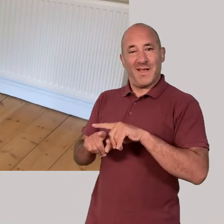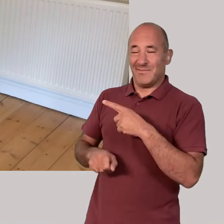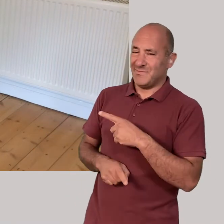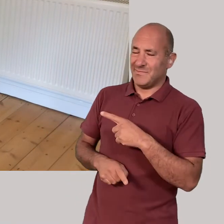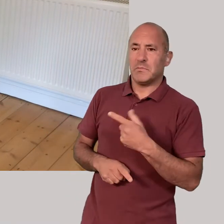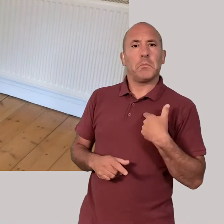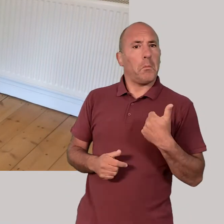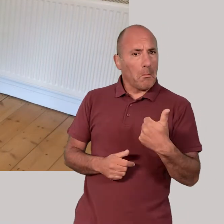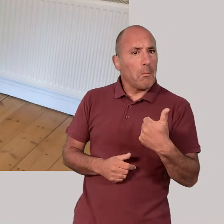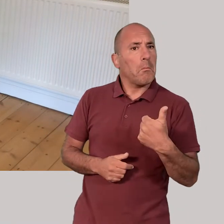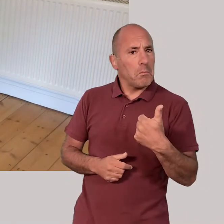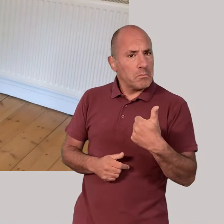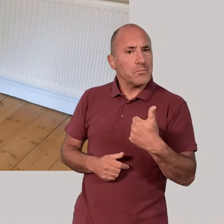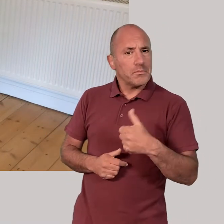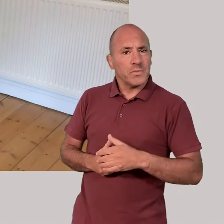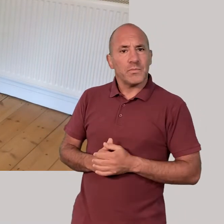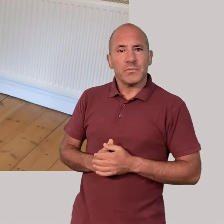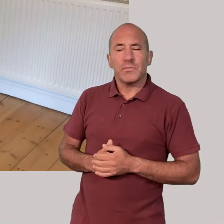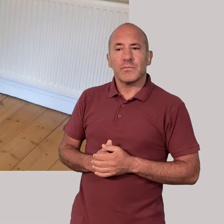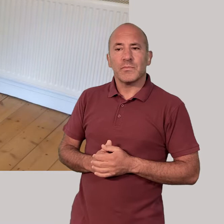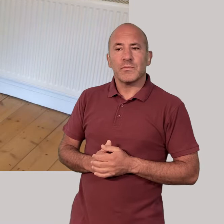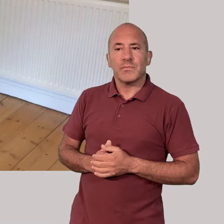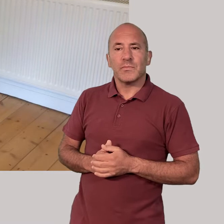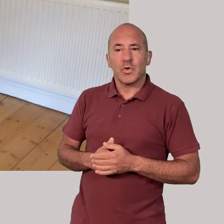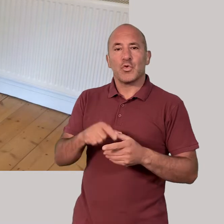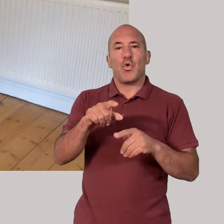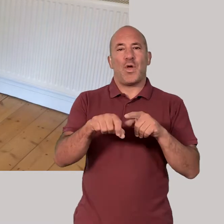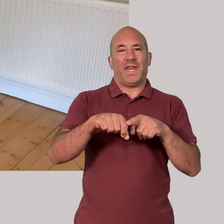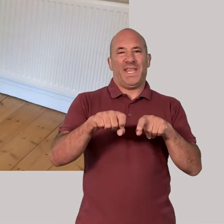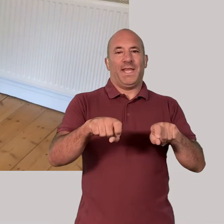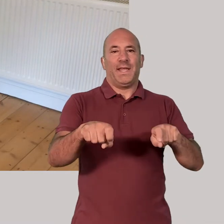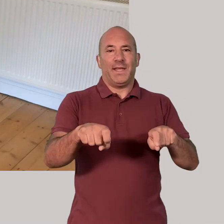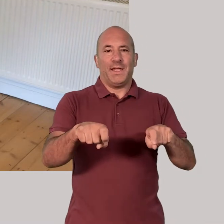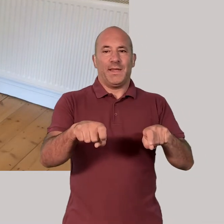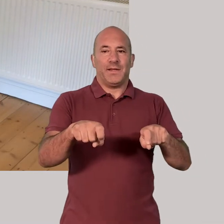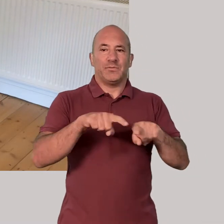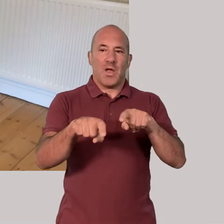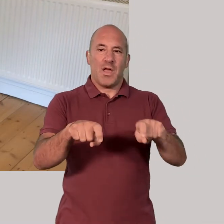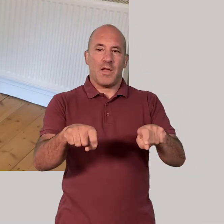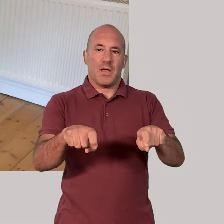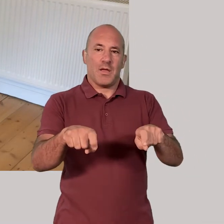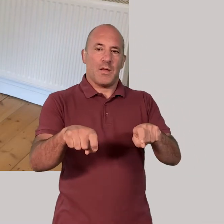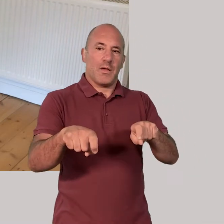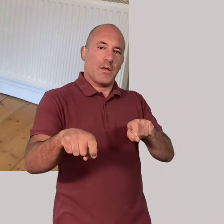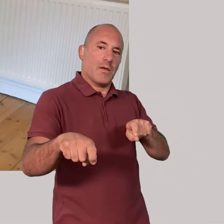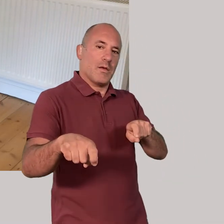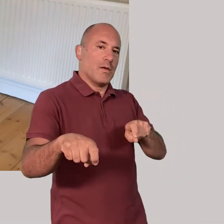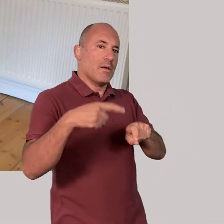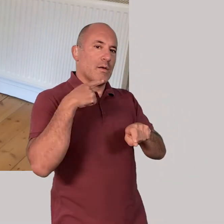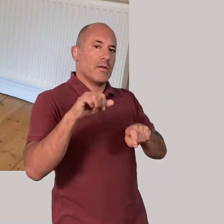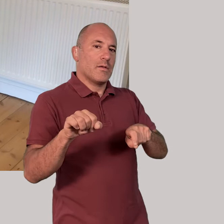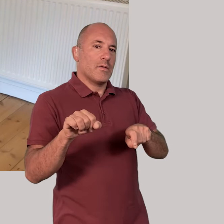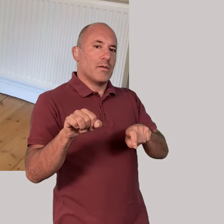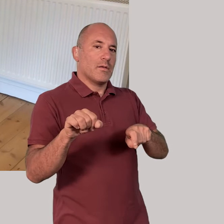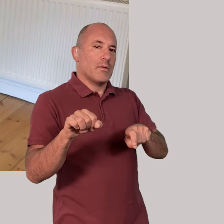And if all that feels comfortable, the next time your right knee goes forwards, look